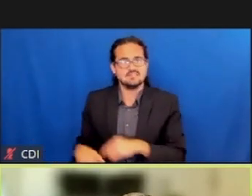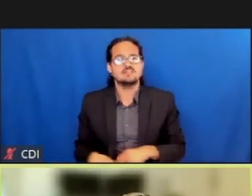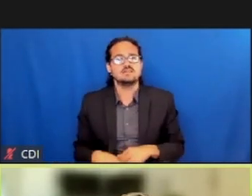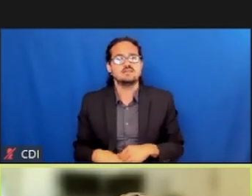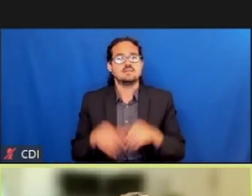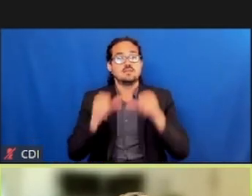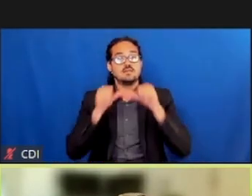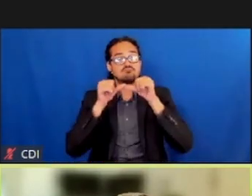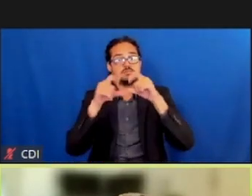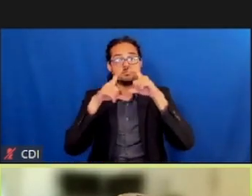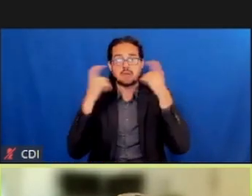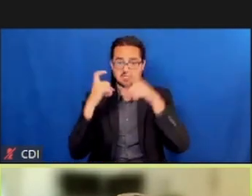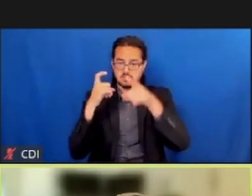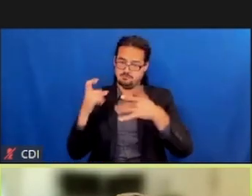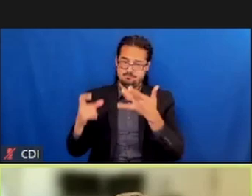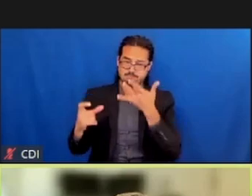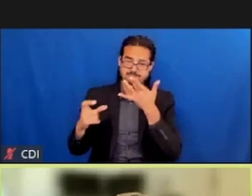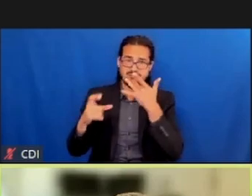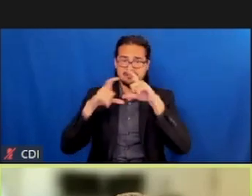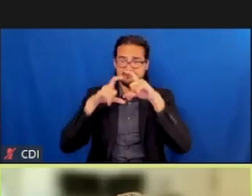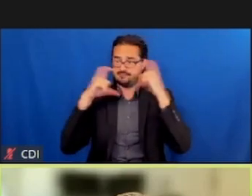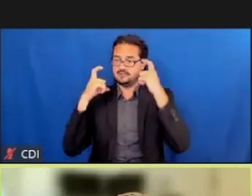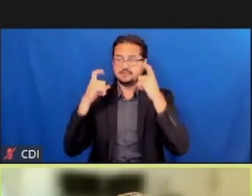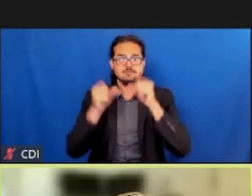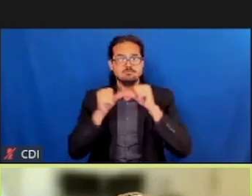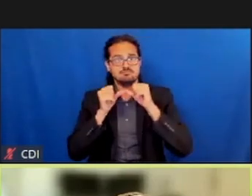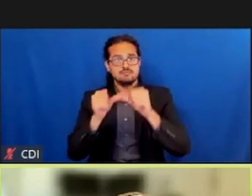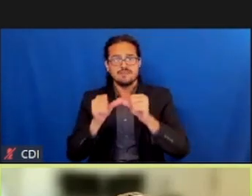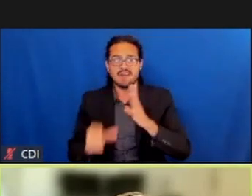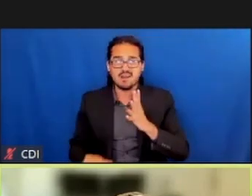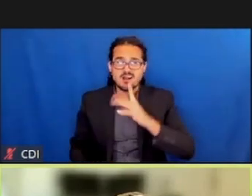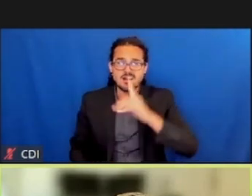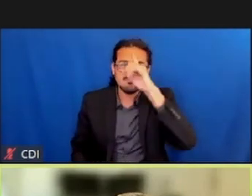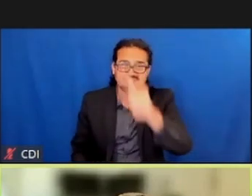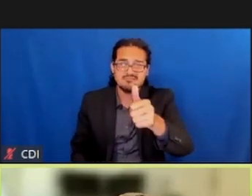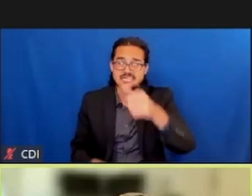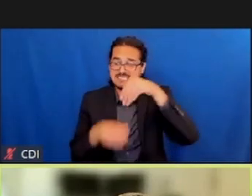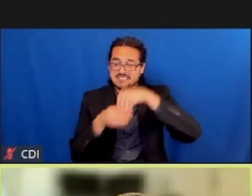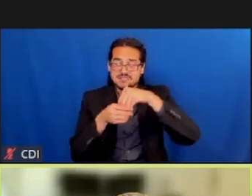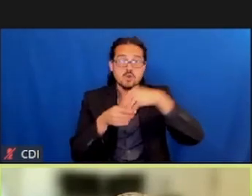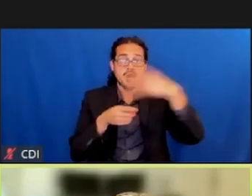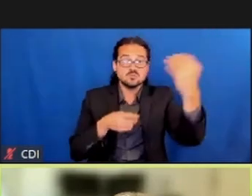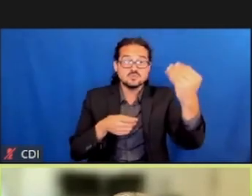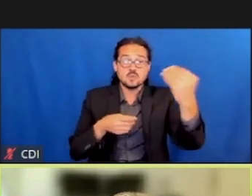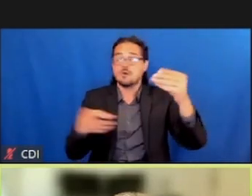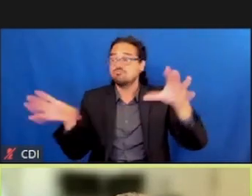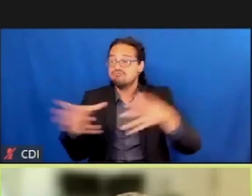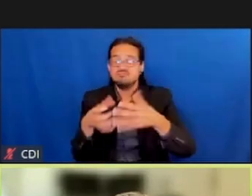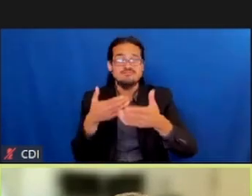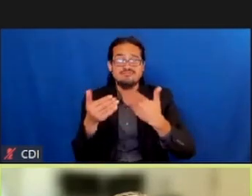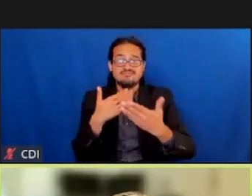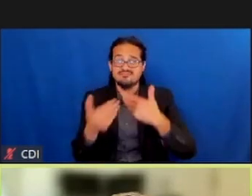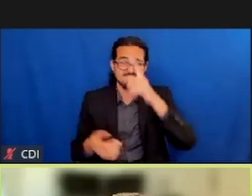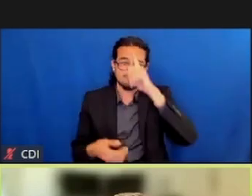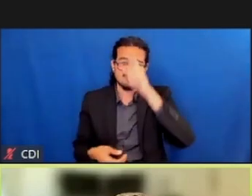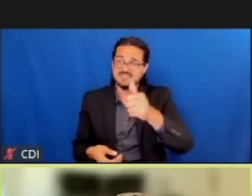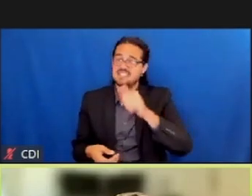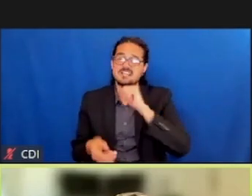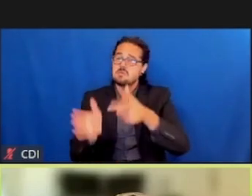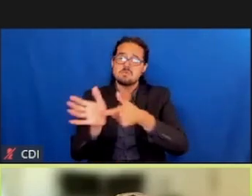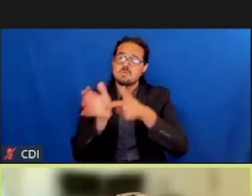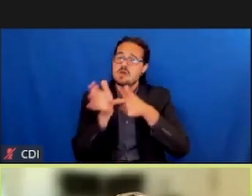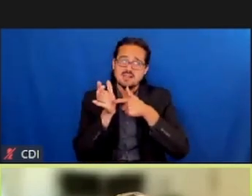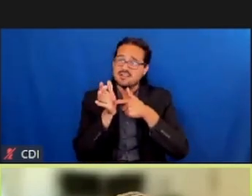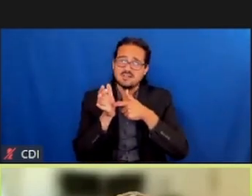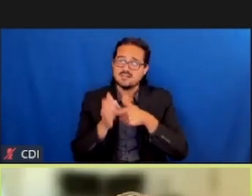most comfortable with. It's not going to be required at a certain point, but I think we're all kind of easing back into the water. It's going to be a little tricky to